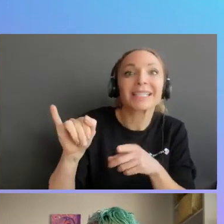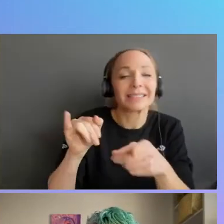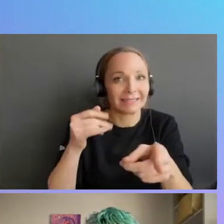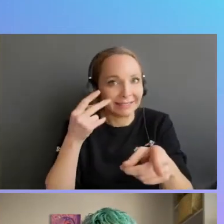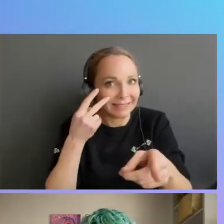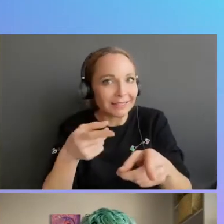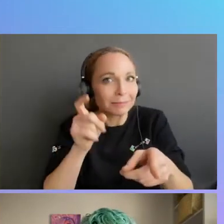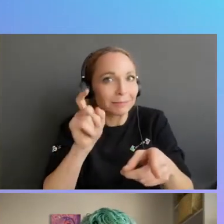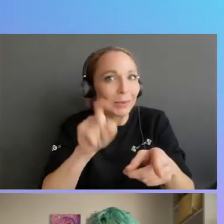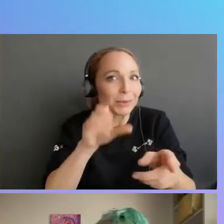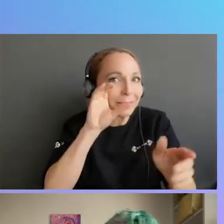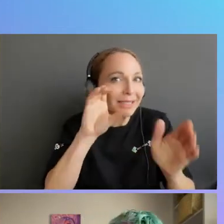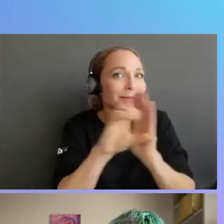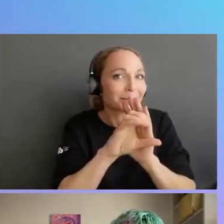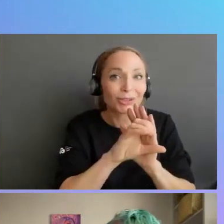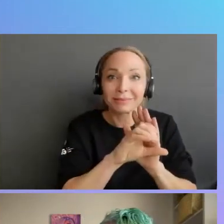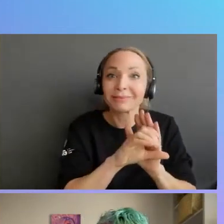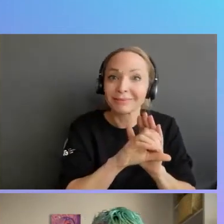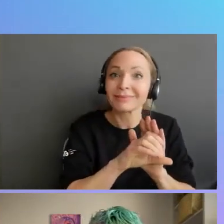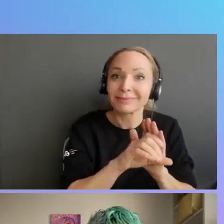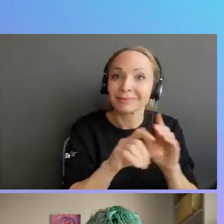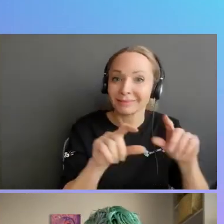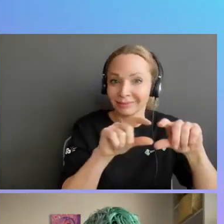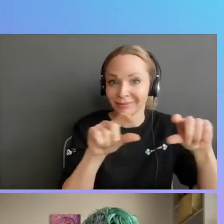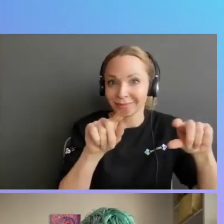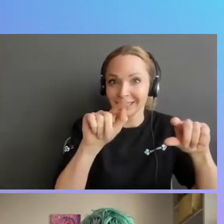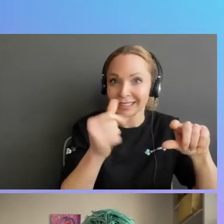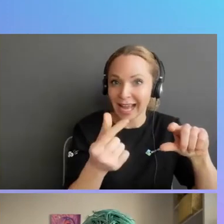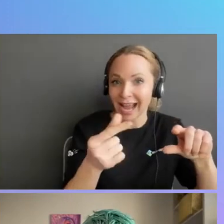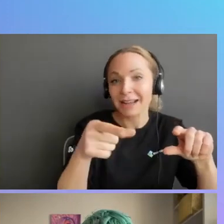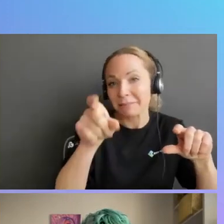have either alternate text or a role of none or presentation.